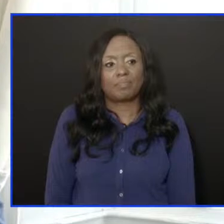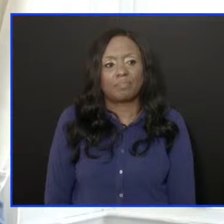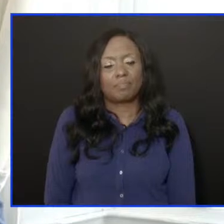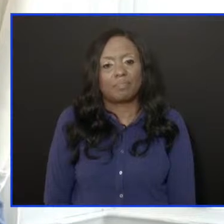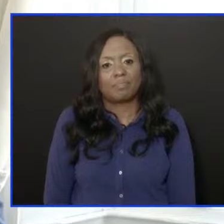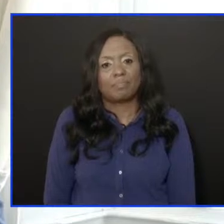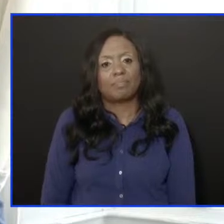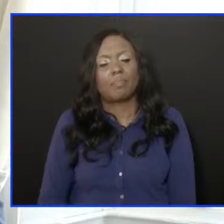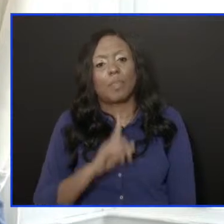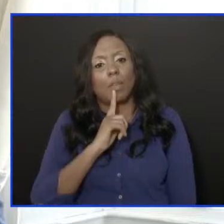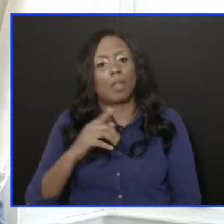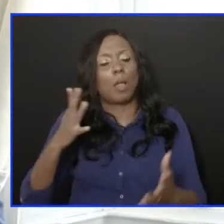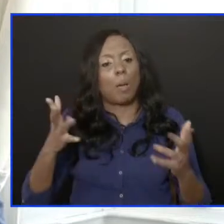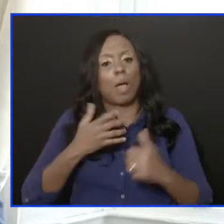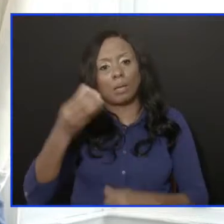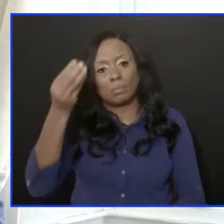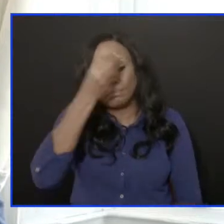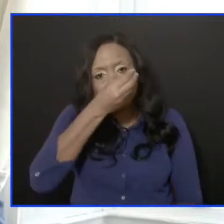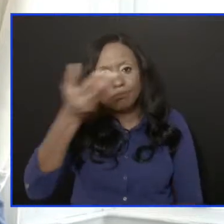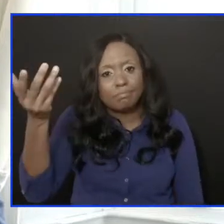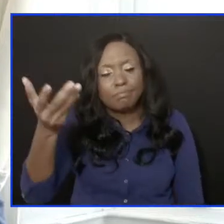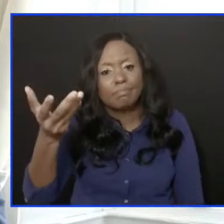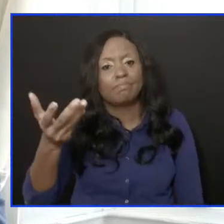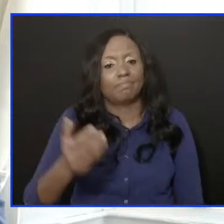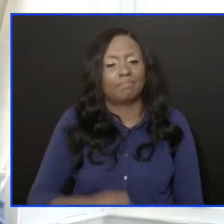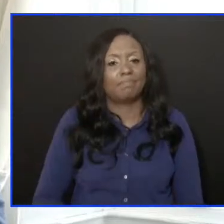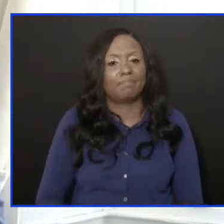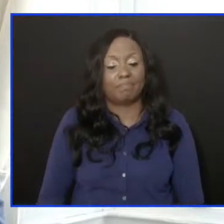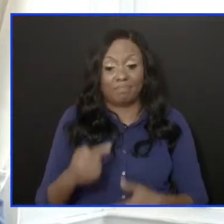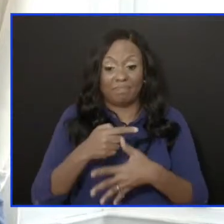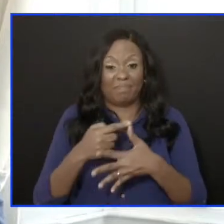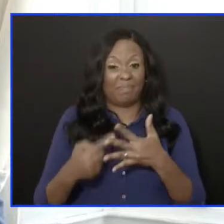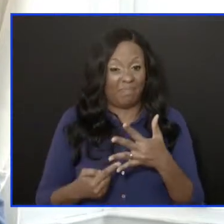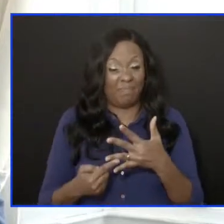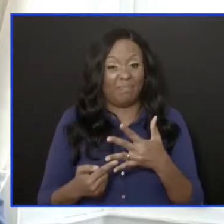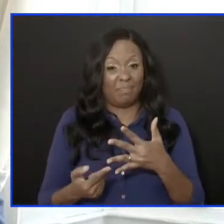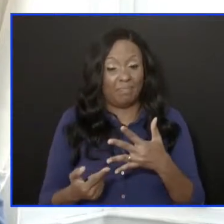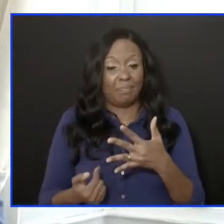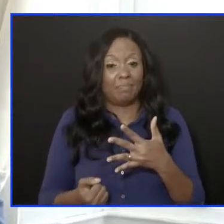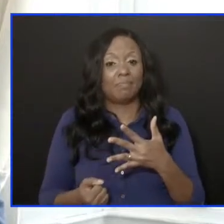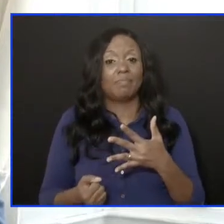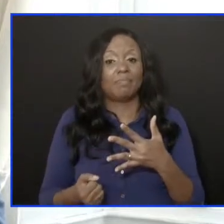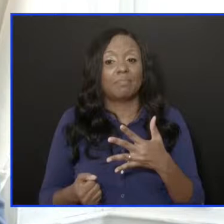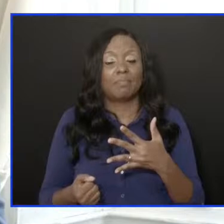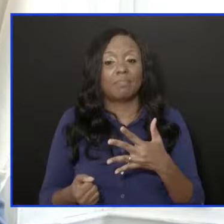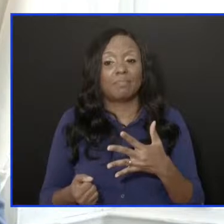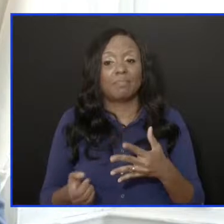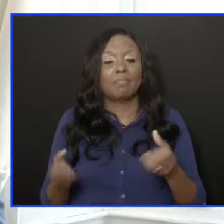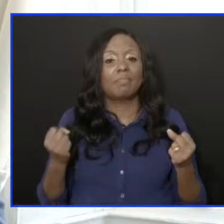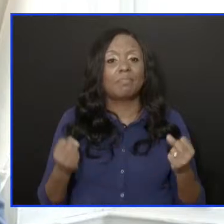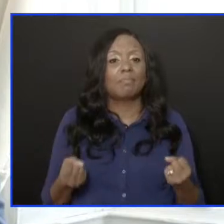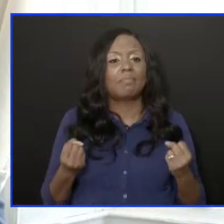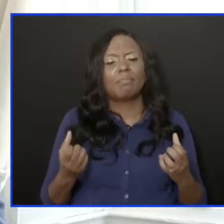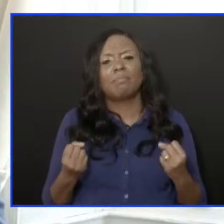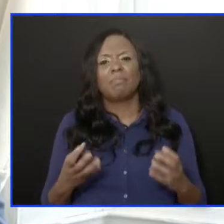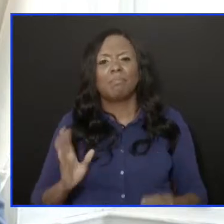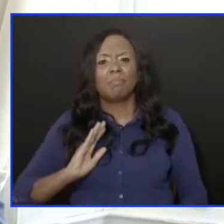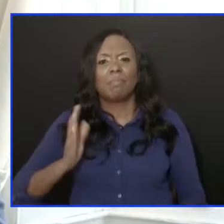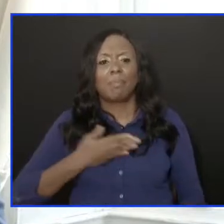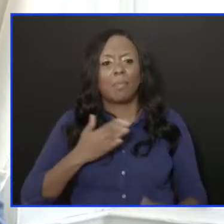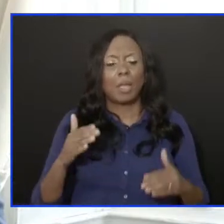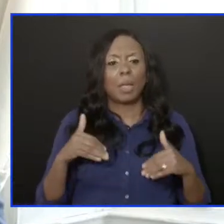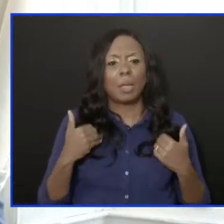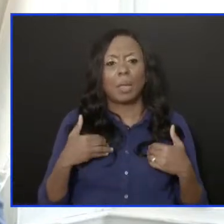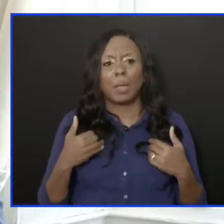important things to you, but also mention as well, and I think this needs to be said, that many of our young persons who are on the ground, and I've